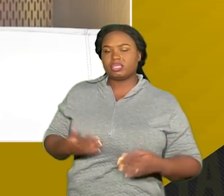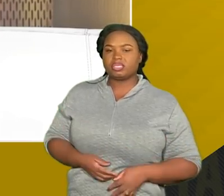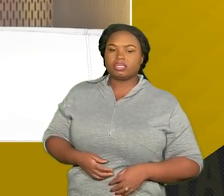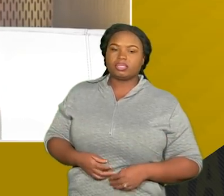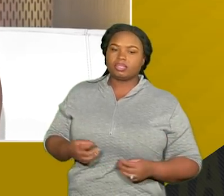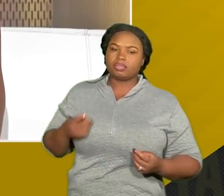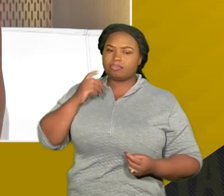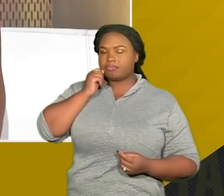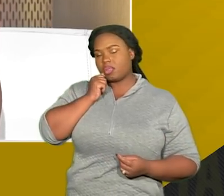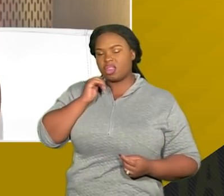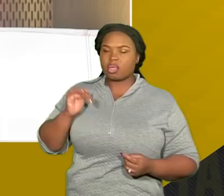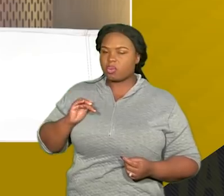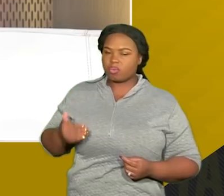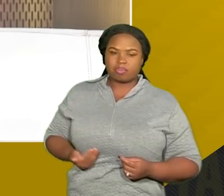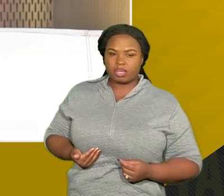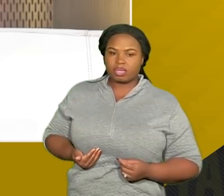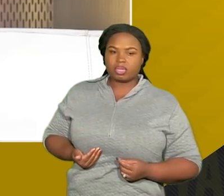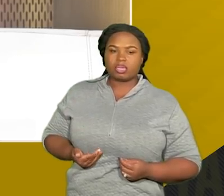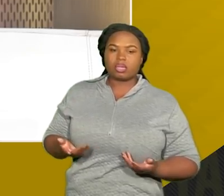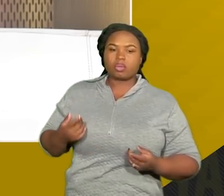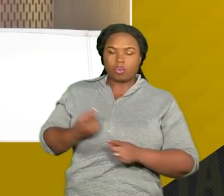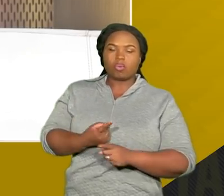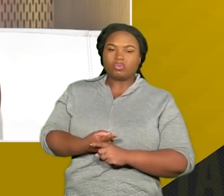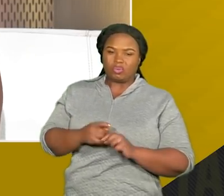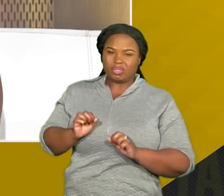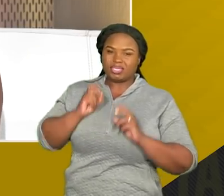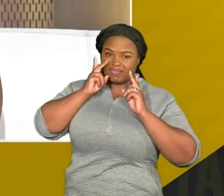that visits a traditional healer are mainly and largely women.